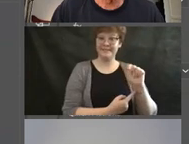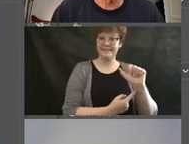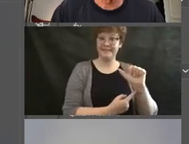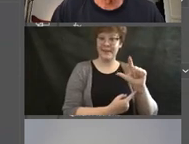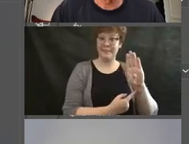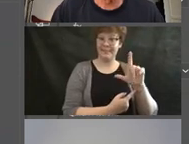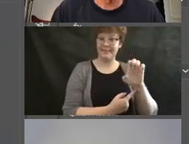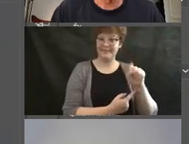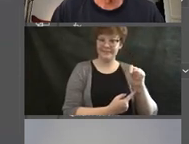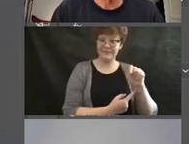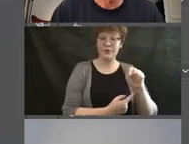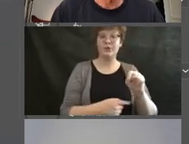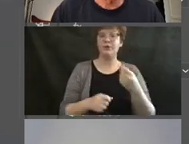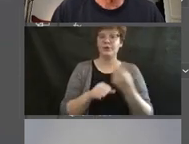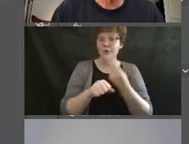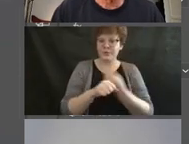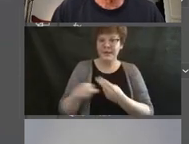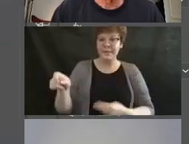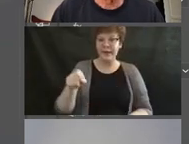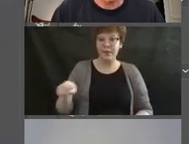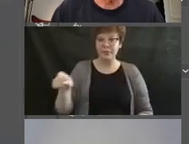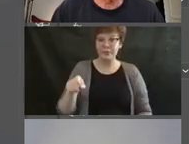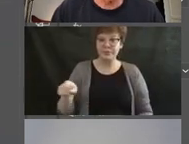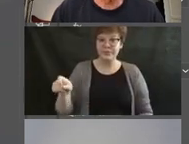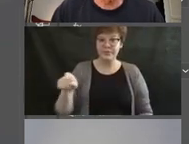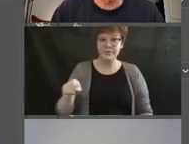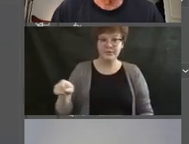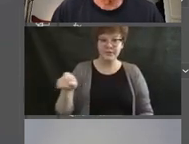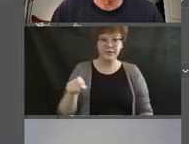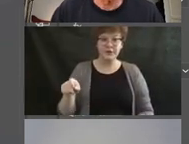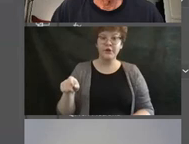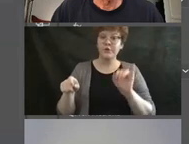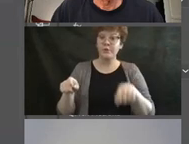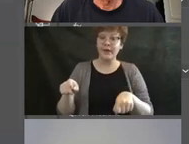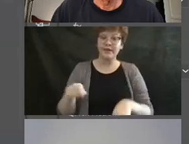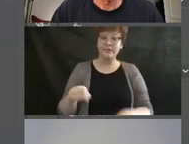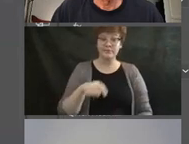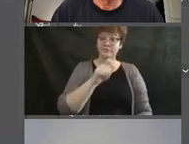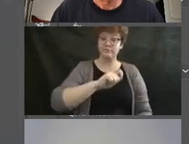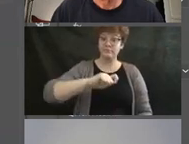can, you know, draw these like so.